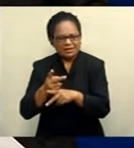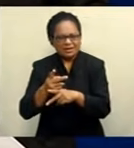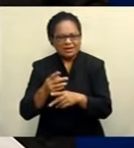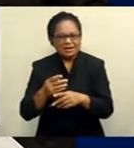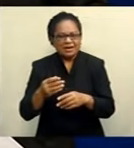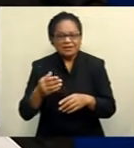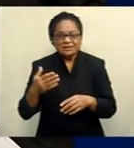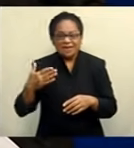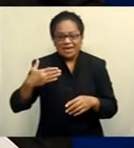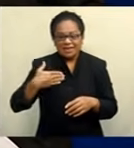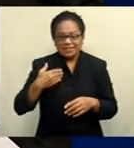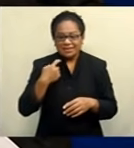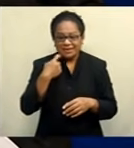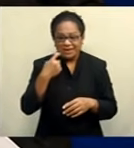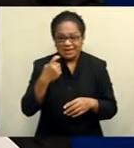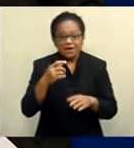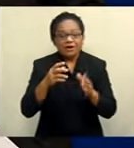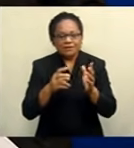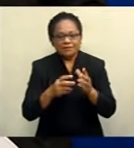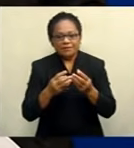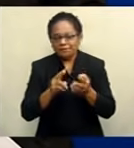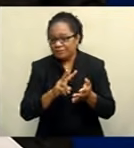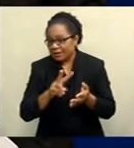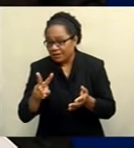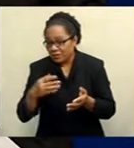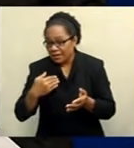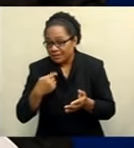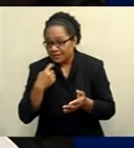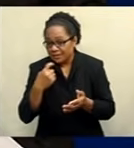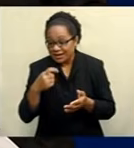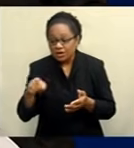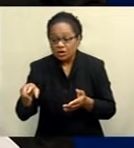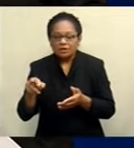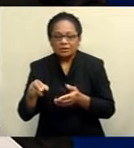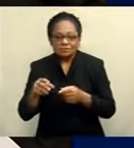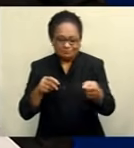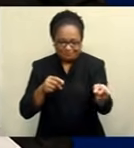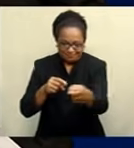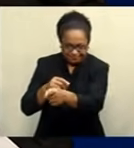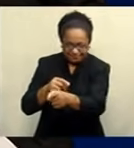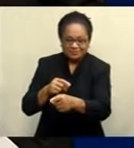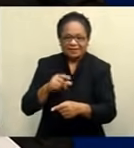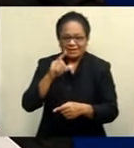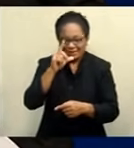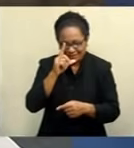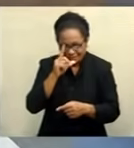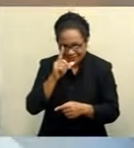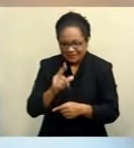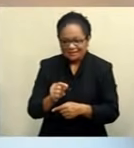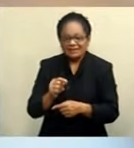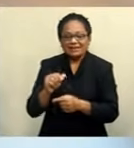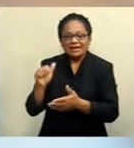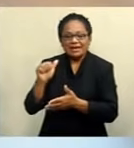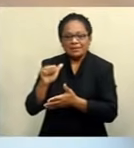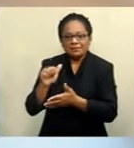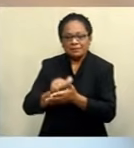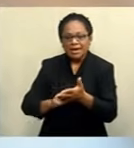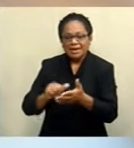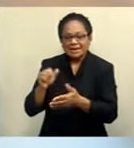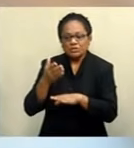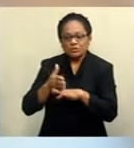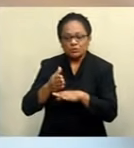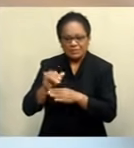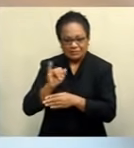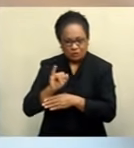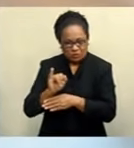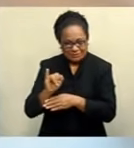says this is their ongoing efforts to assist people get access to affordable, tailor-made insurance products. Nazola says the pandemic